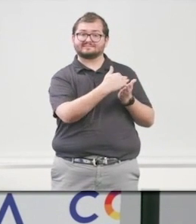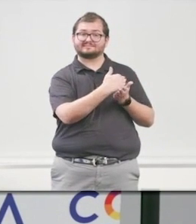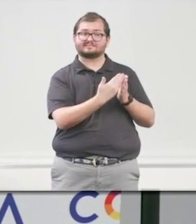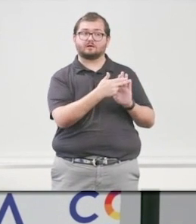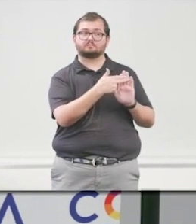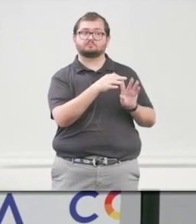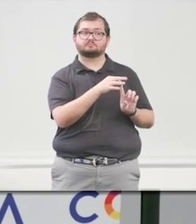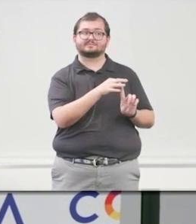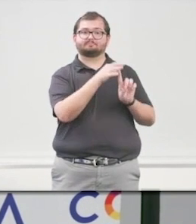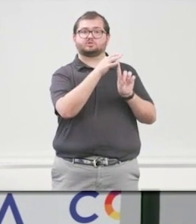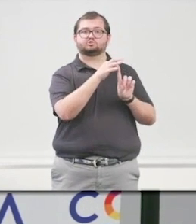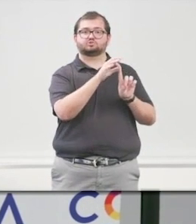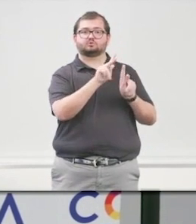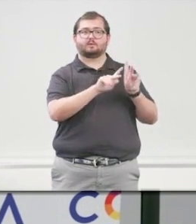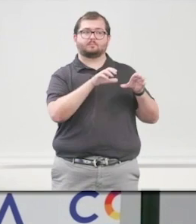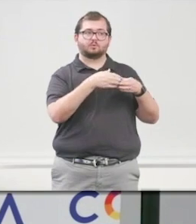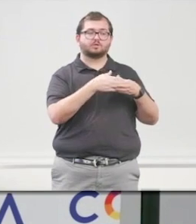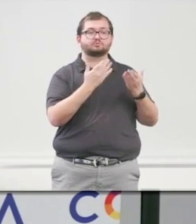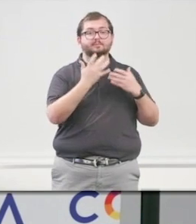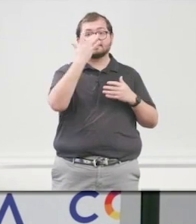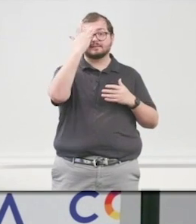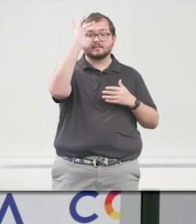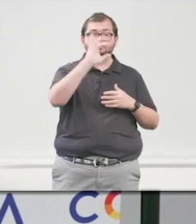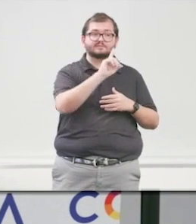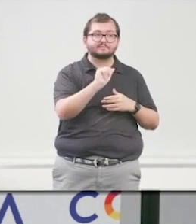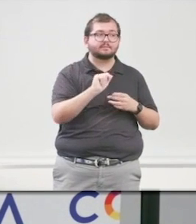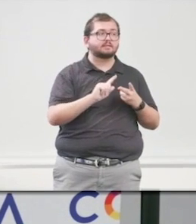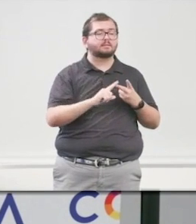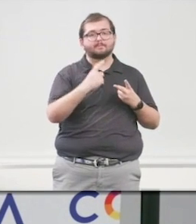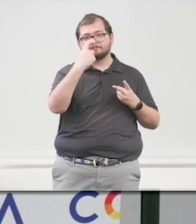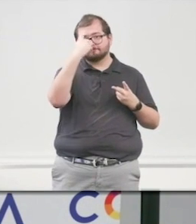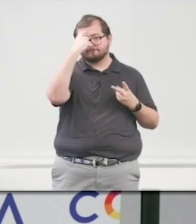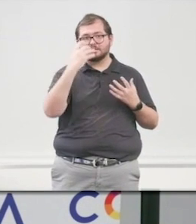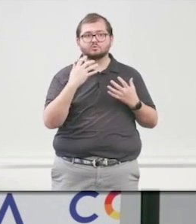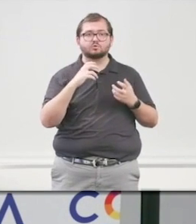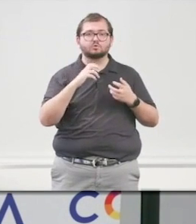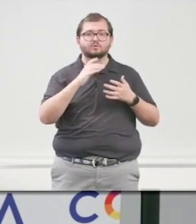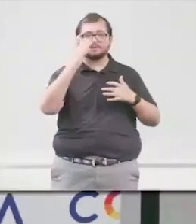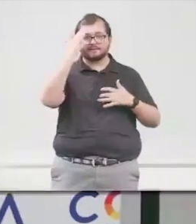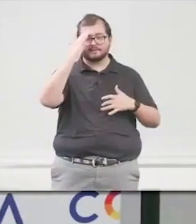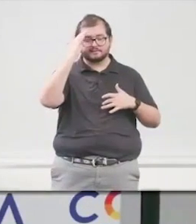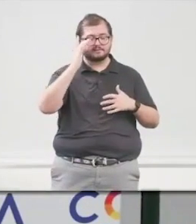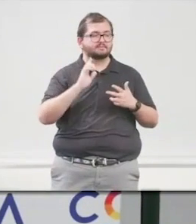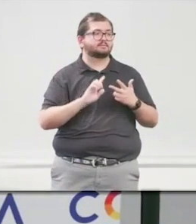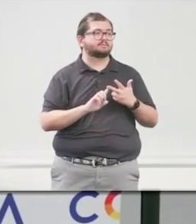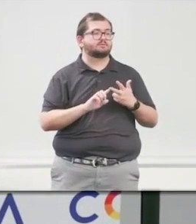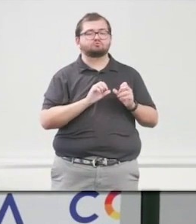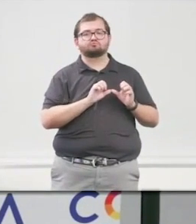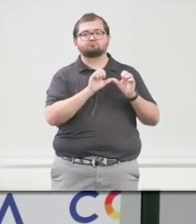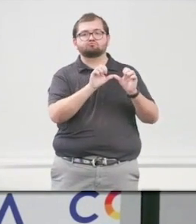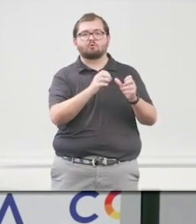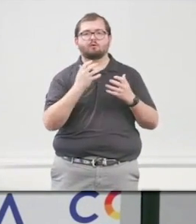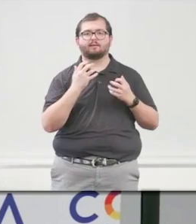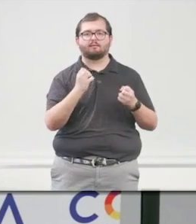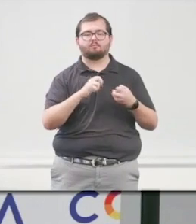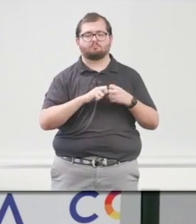individuals with intellectual disabilities, individuals with mental illness, others with chronic health conditions. So